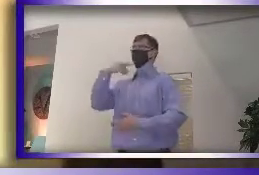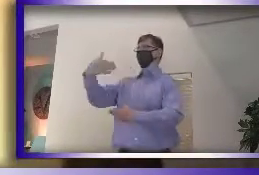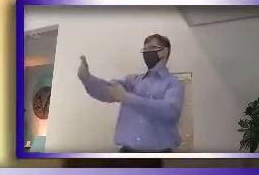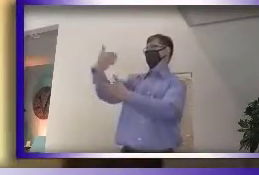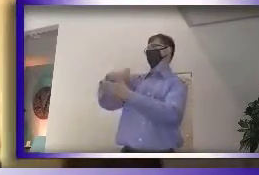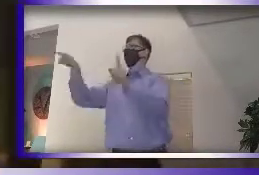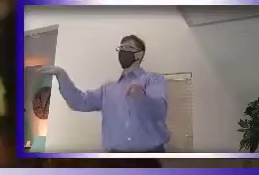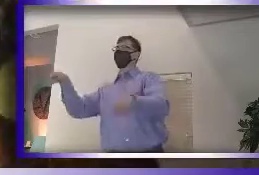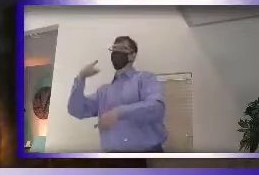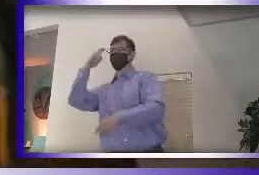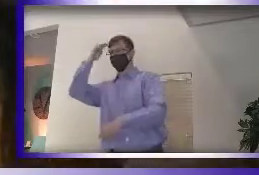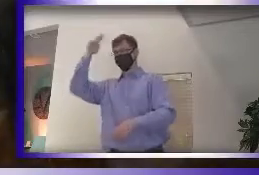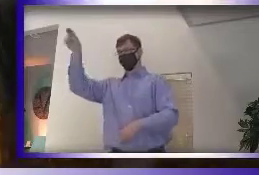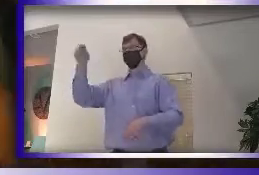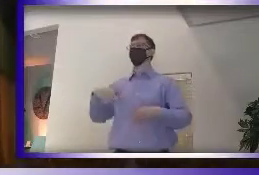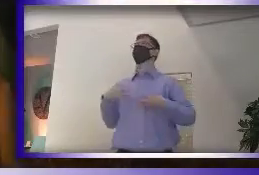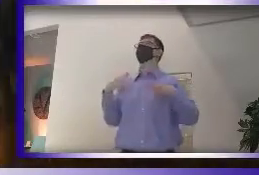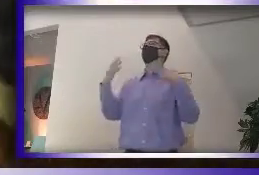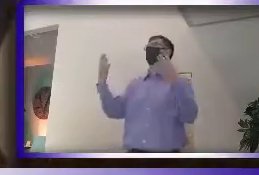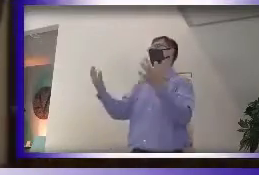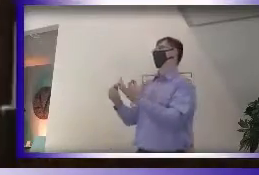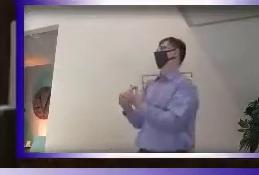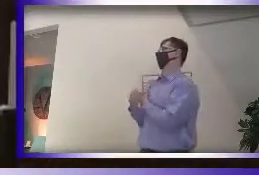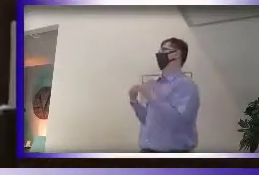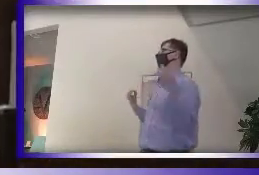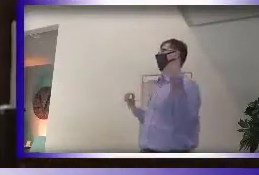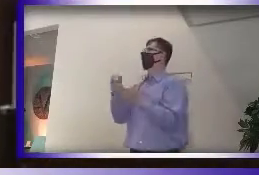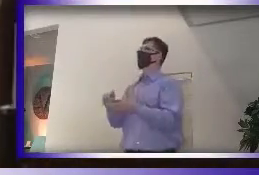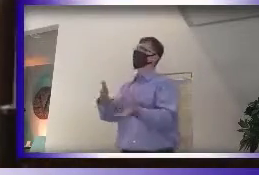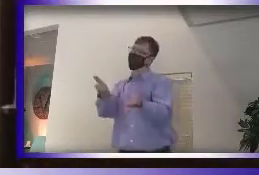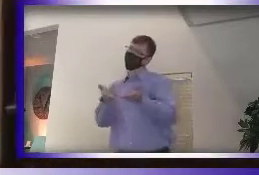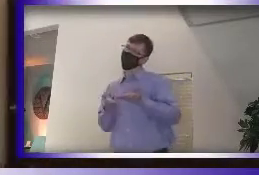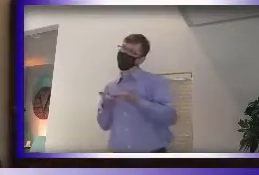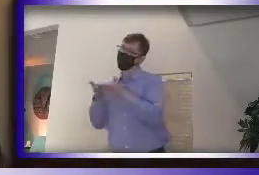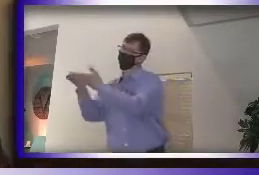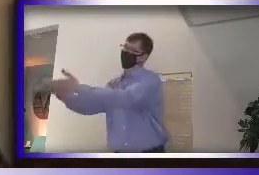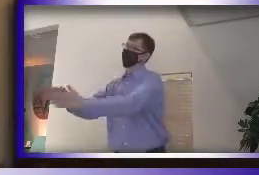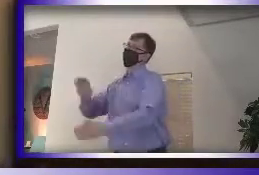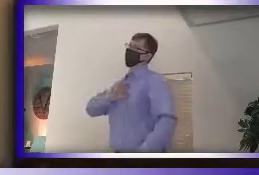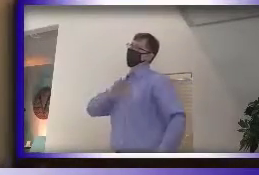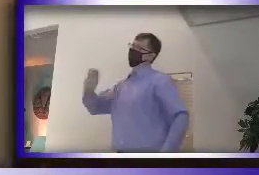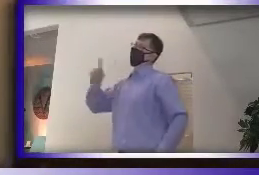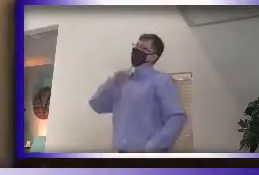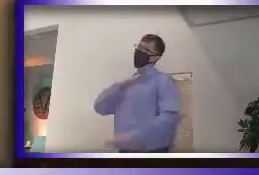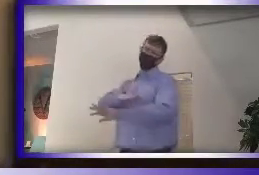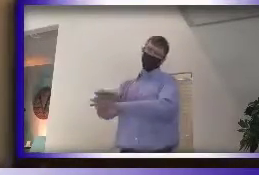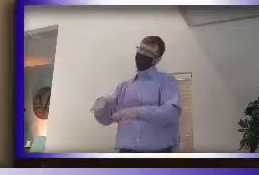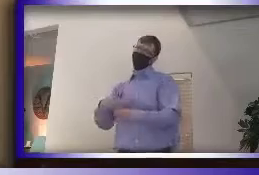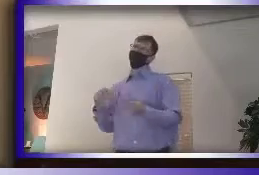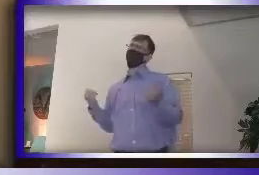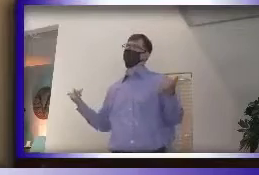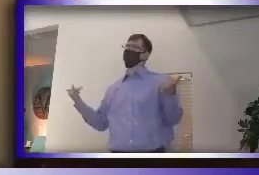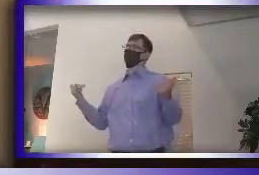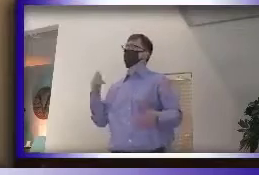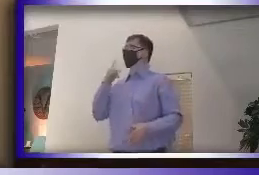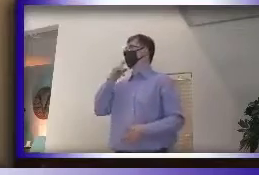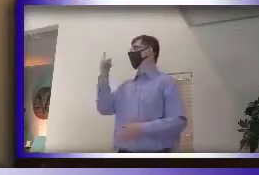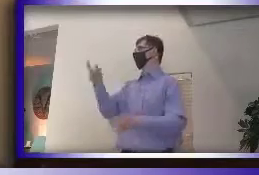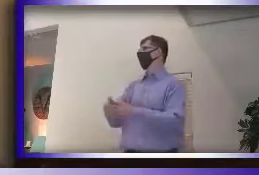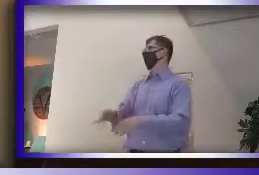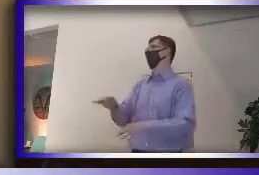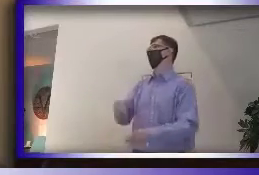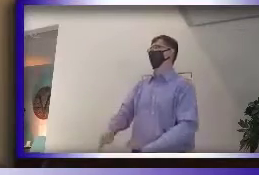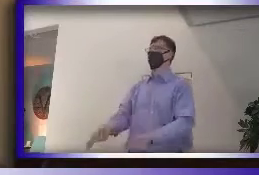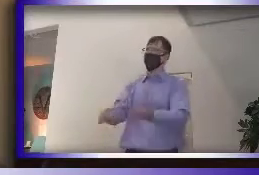so she was caring and kind and compassionate. She was also feisty as all heck, by the way. She was about this big with this